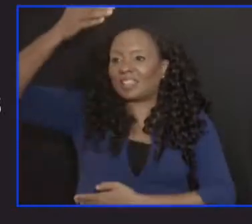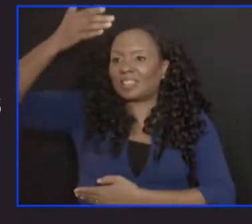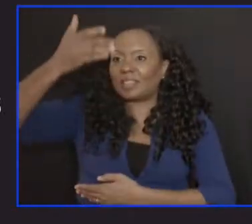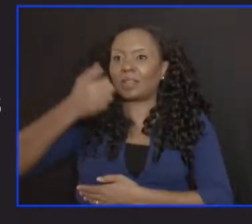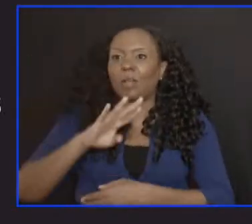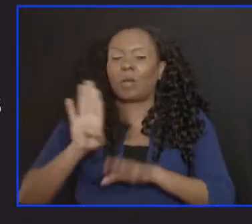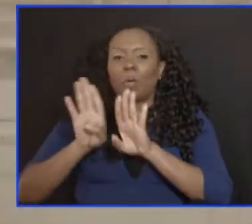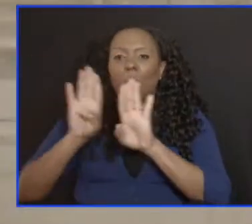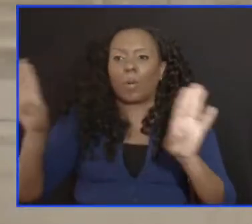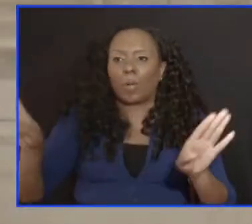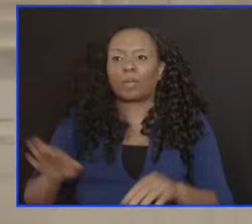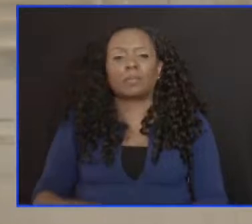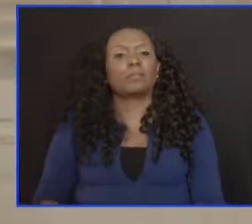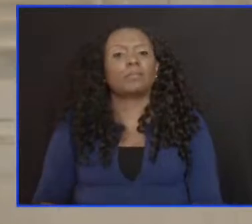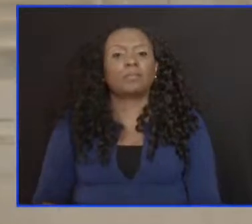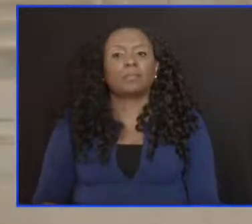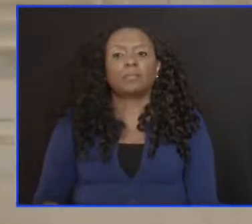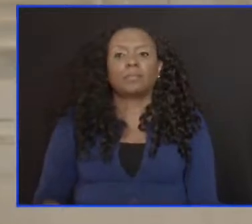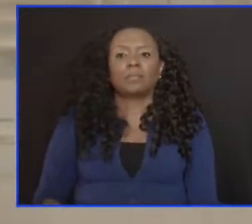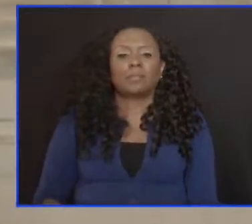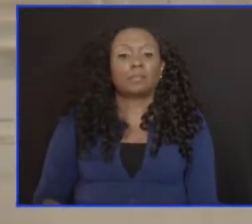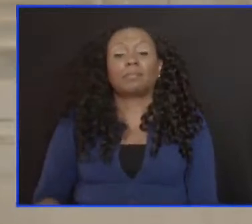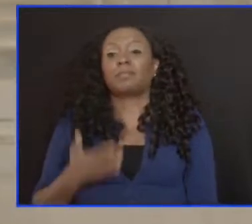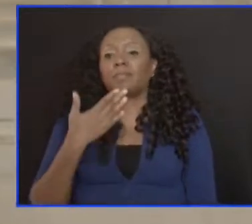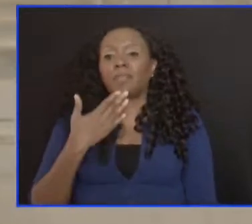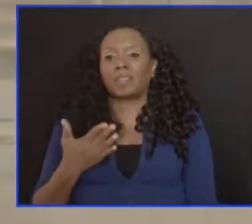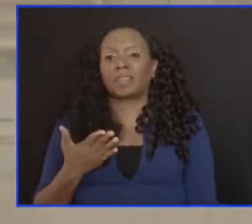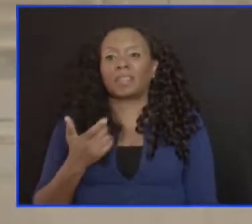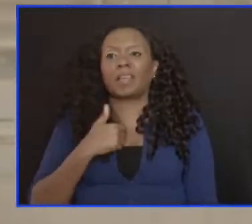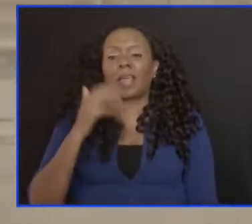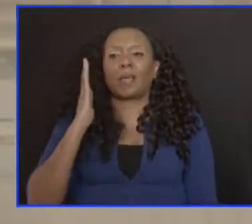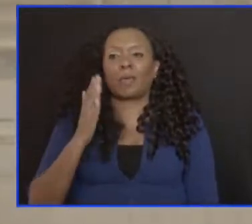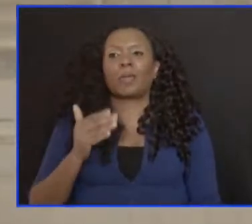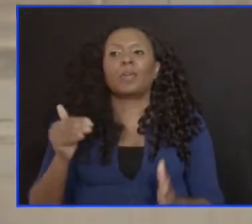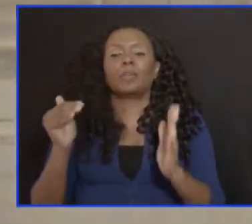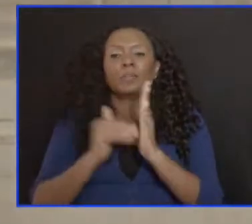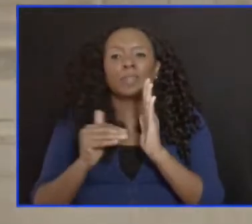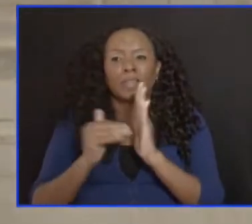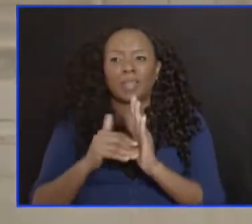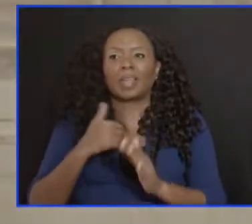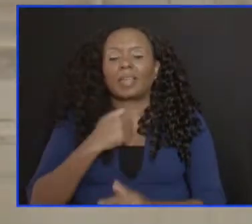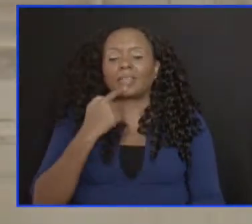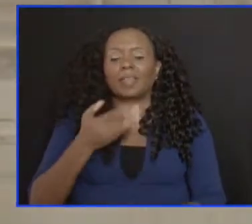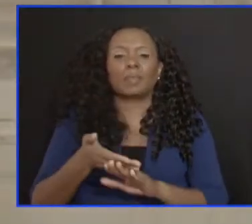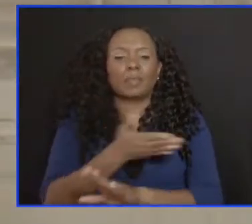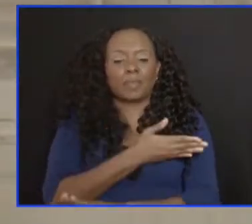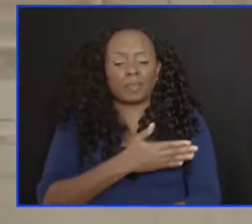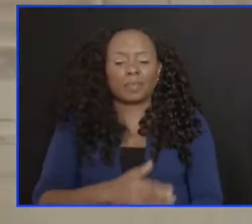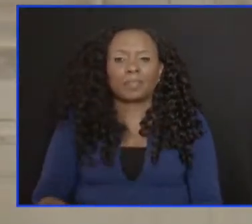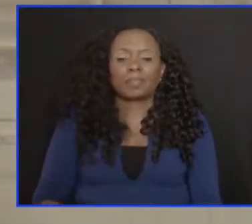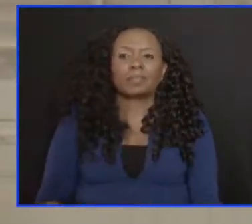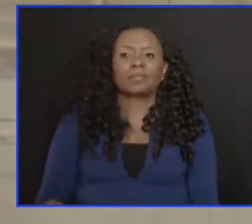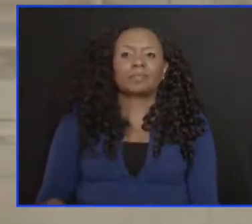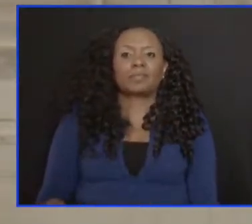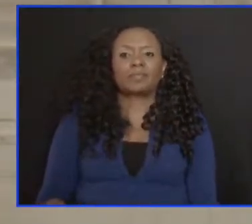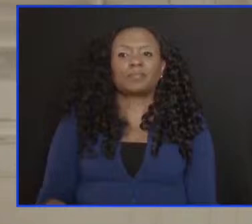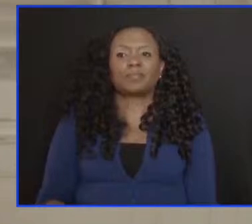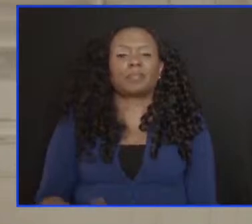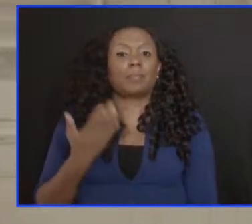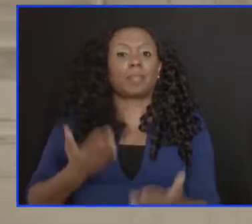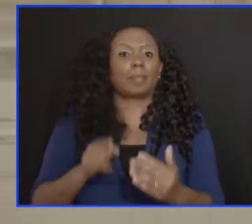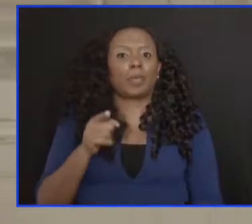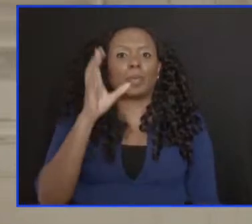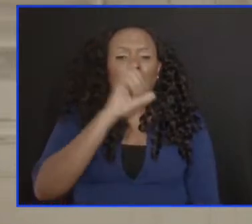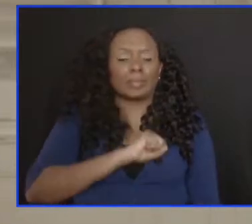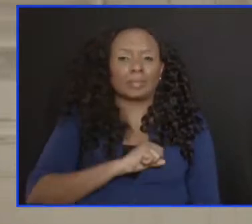Marlon, thanks for the question. I'm just going to repeat it a bit. I think I mentioned it earlier, but I'm going to clarify it for you, just in case